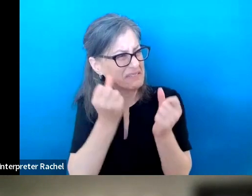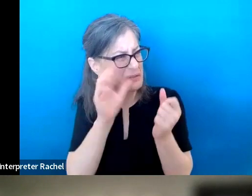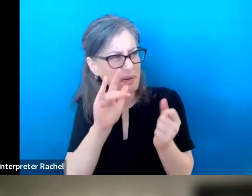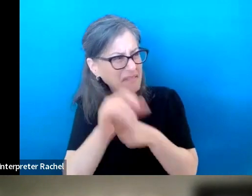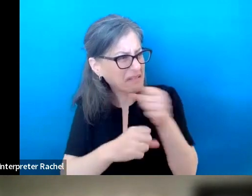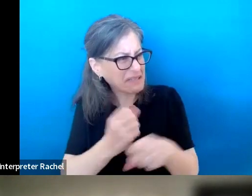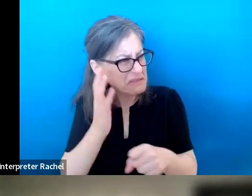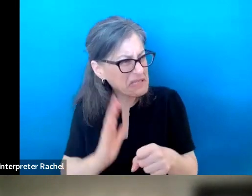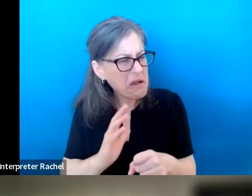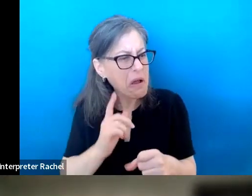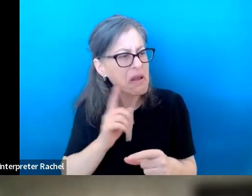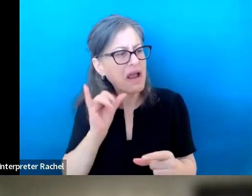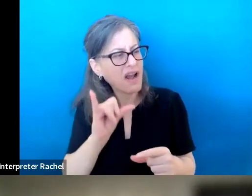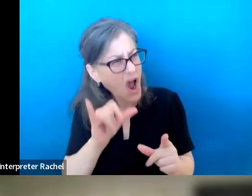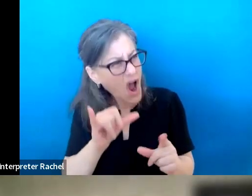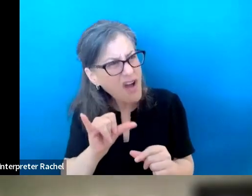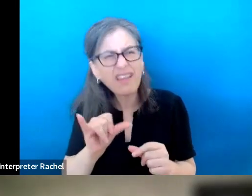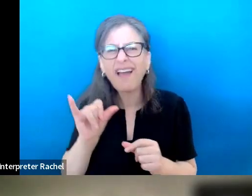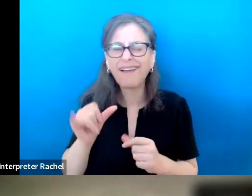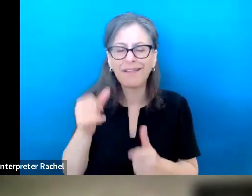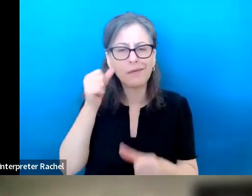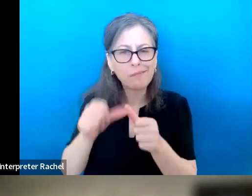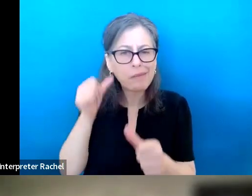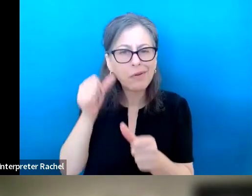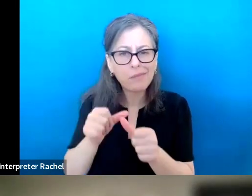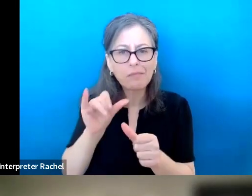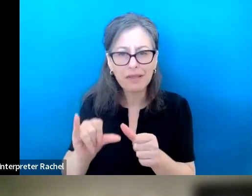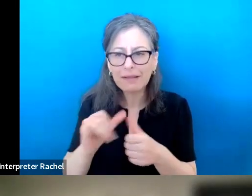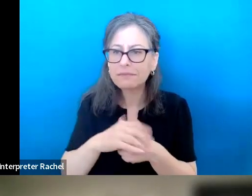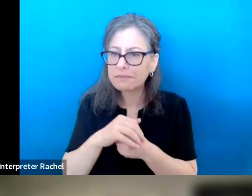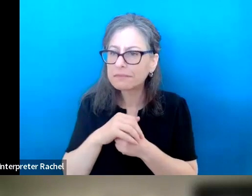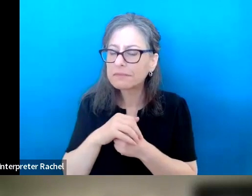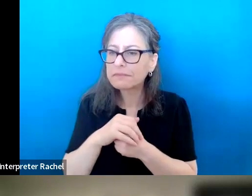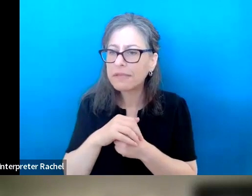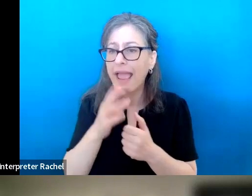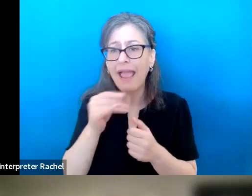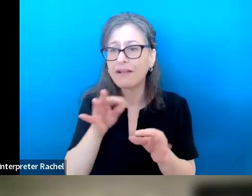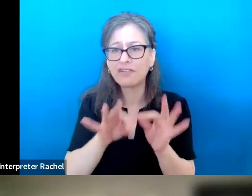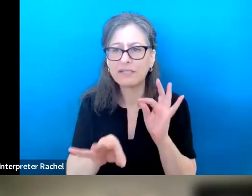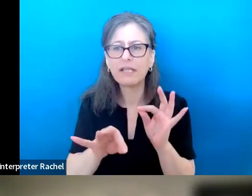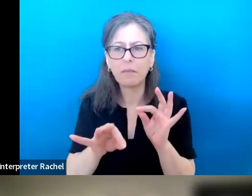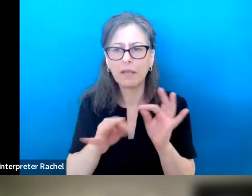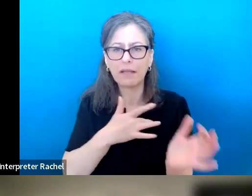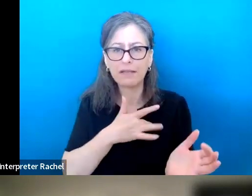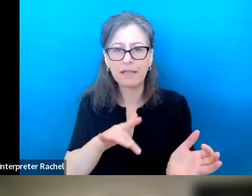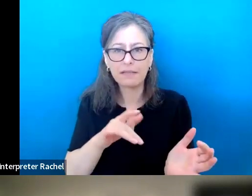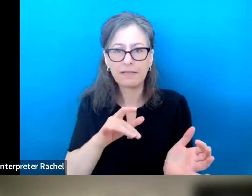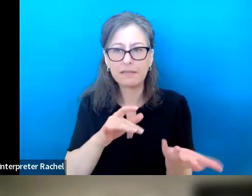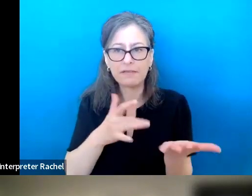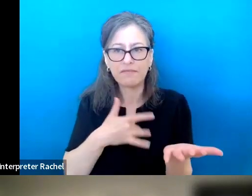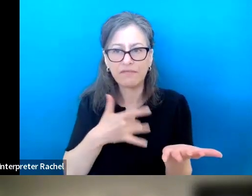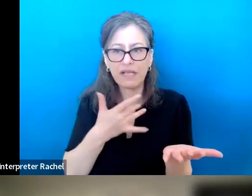years ago? You know, there was a little bit of that going on. And then, as Ange said, there was also just simply a sense of like, oh